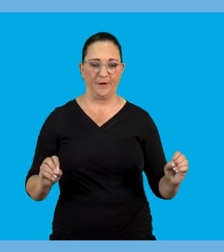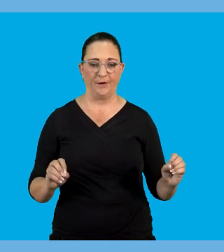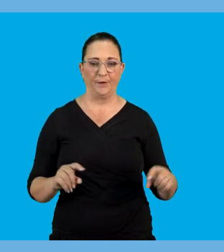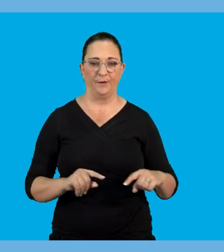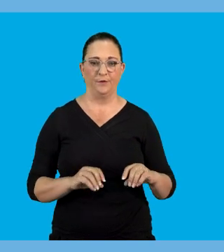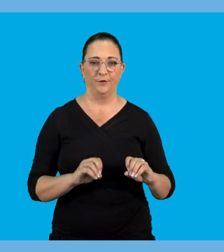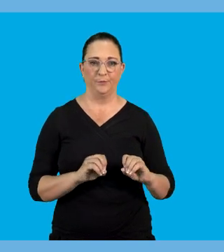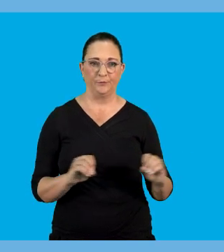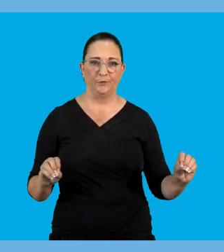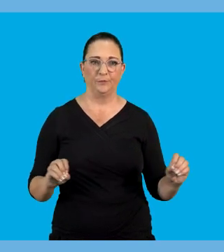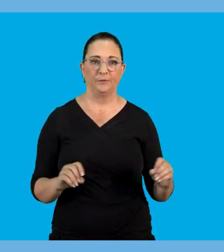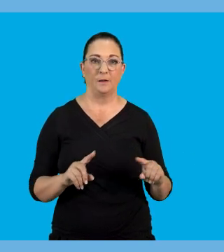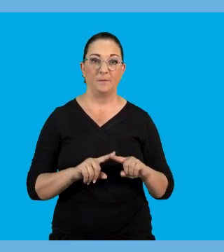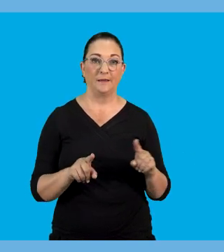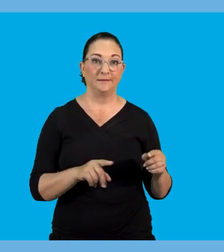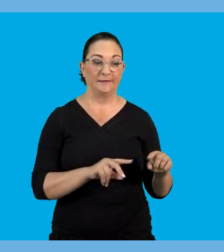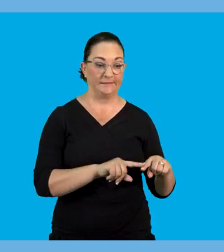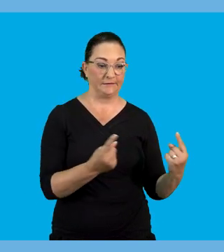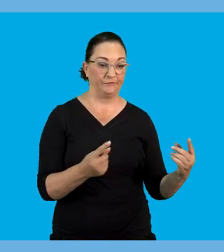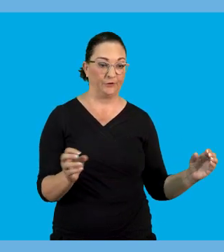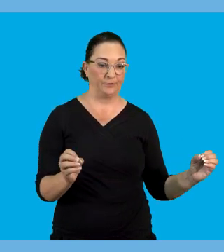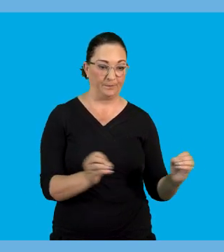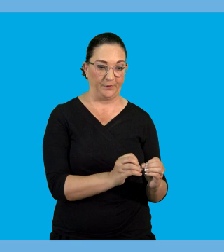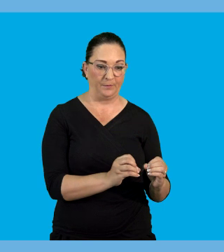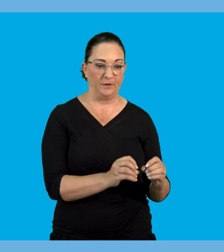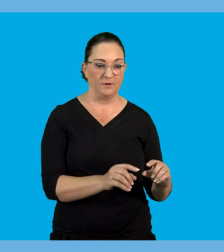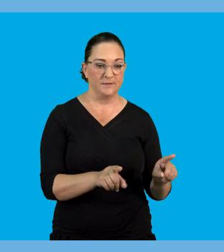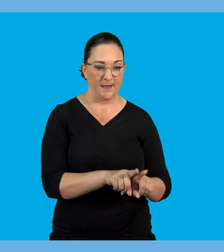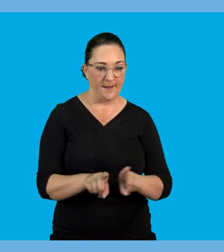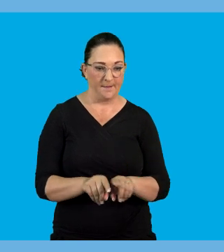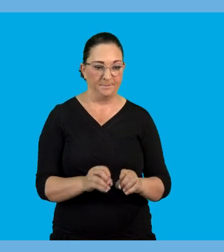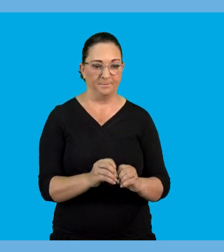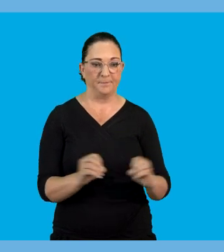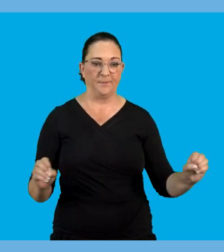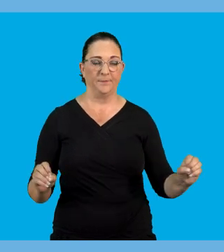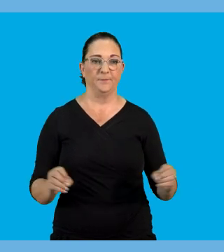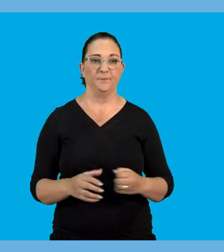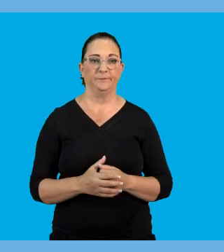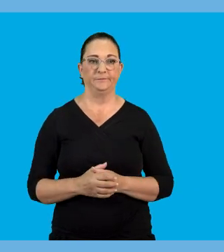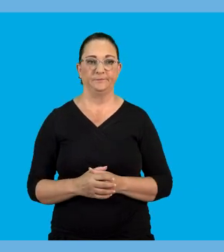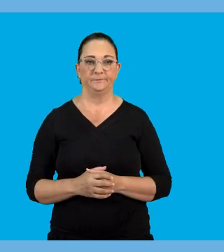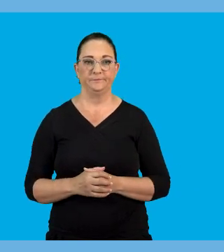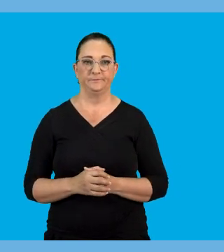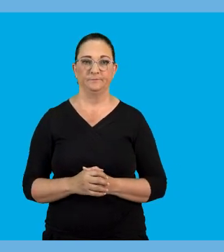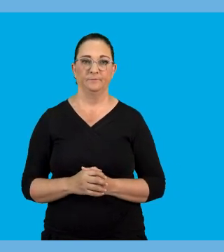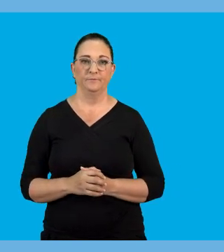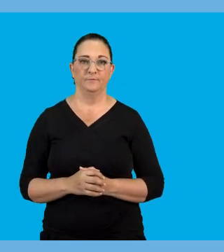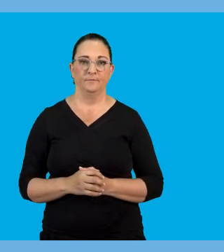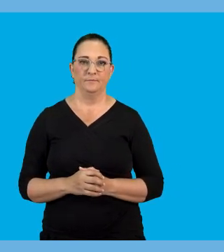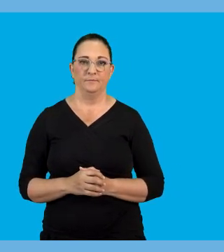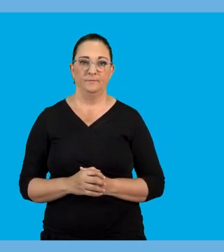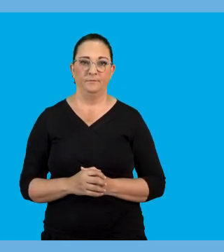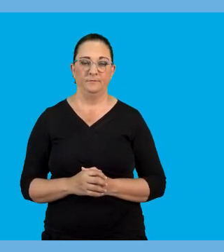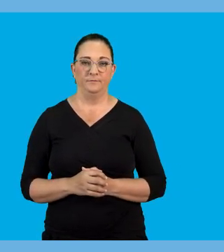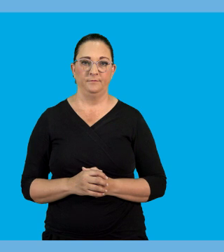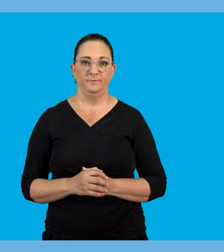repel. So unlike charges attract each other and like charges repel each other. Both negative charges will repel each other